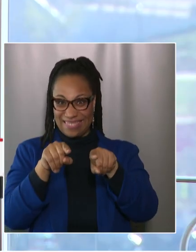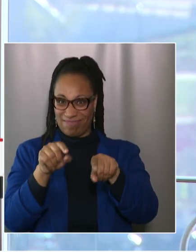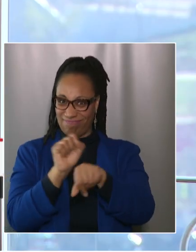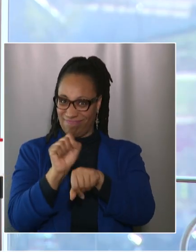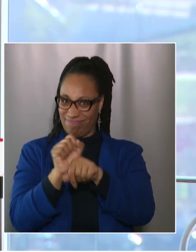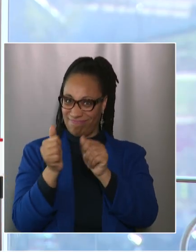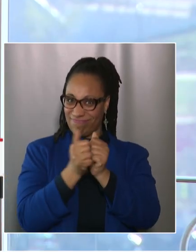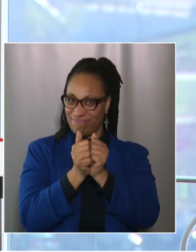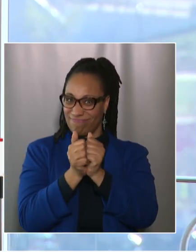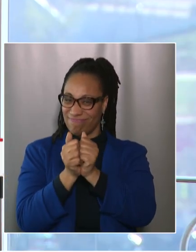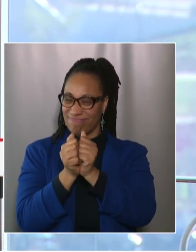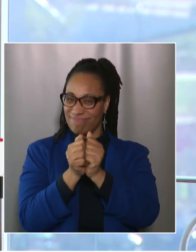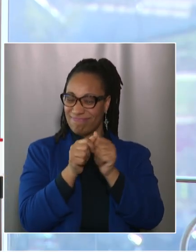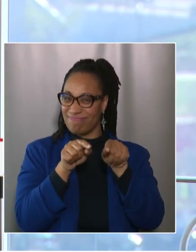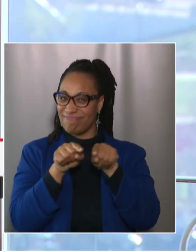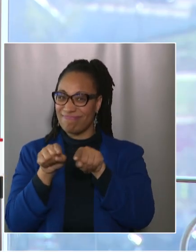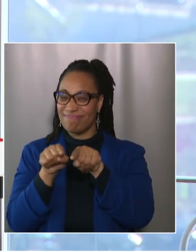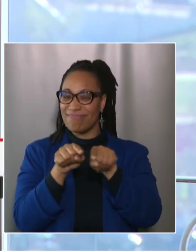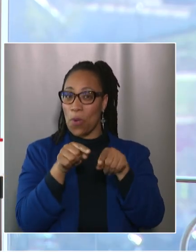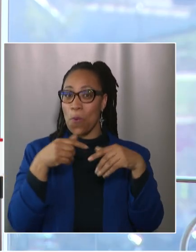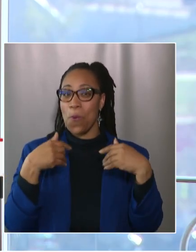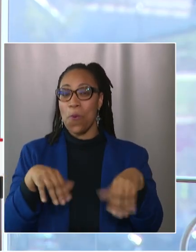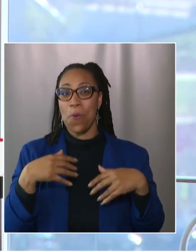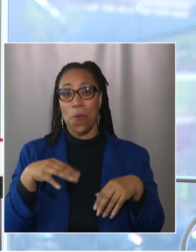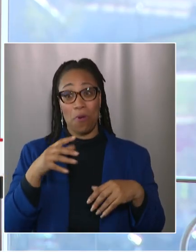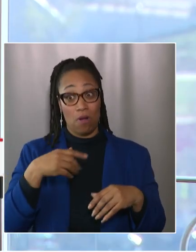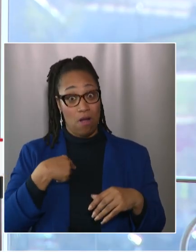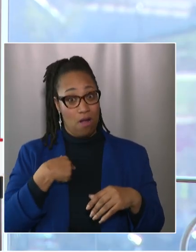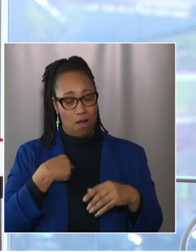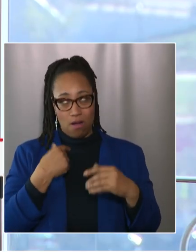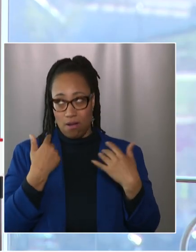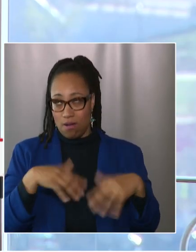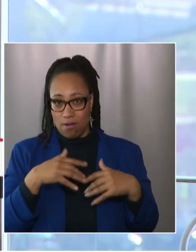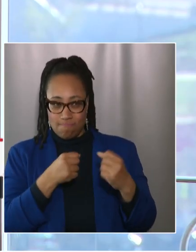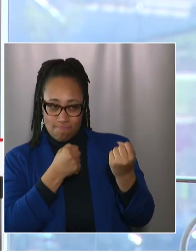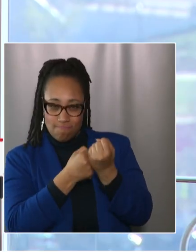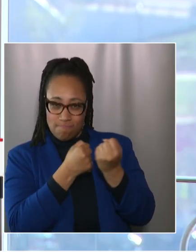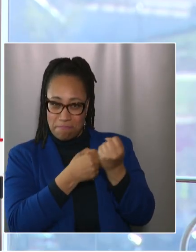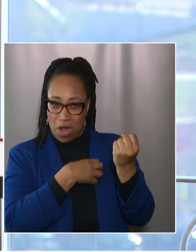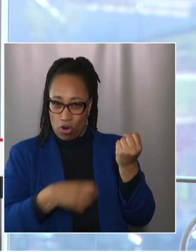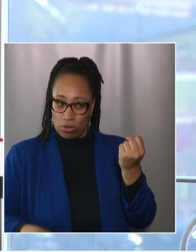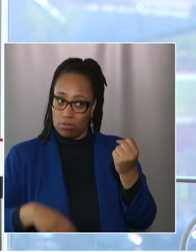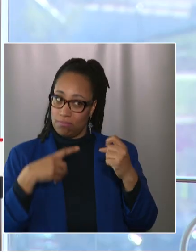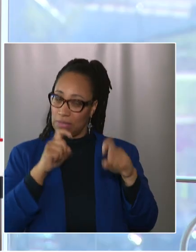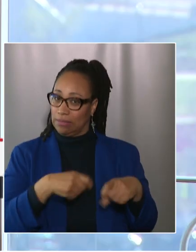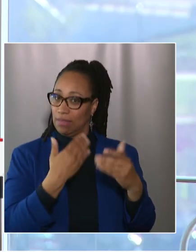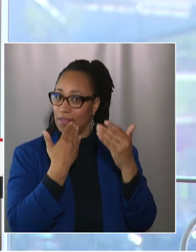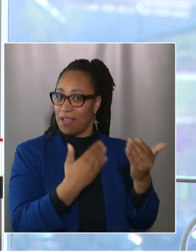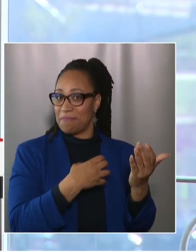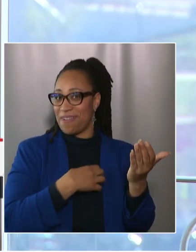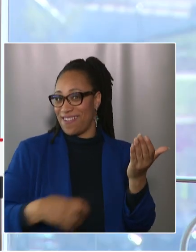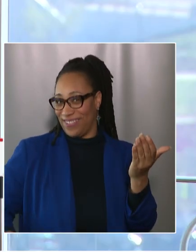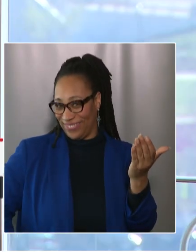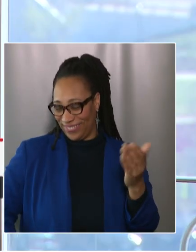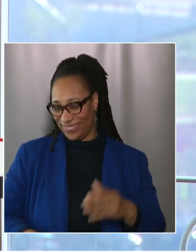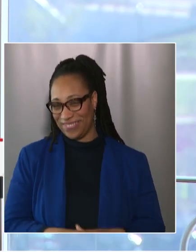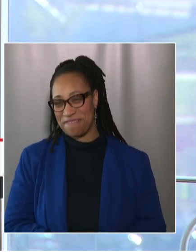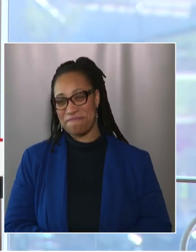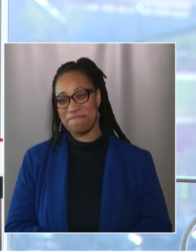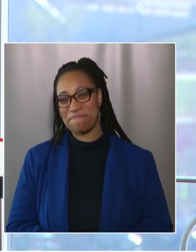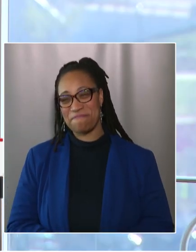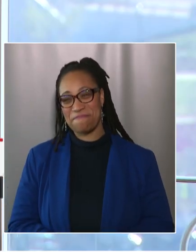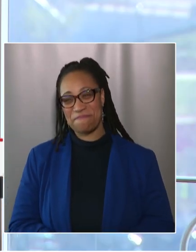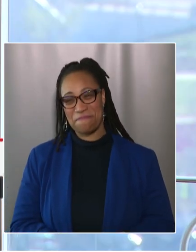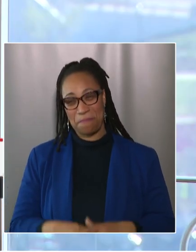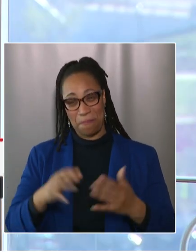a champion for facilities, so I wanted to start off just by thanking her. And I want to give you just a snapshot. You saw some video, but I want to put some